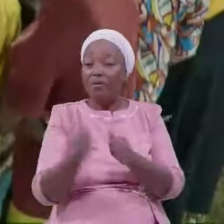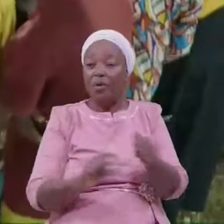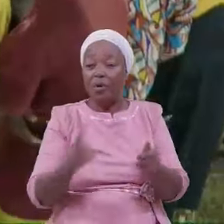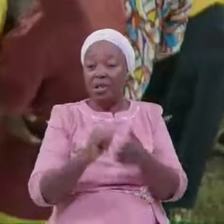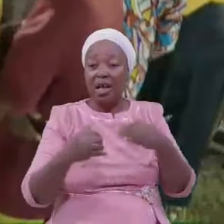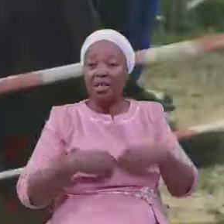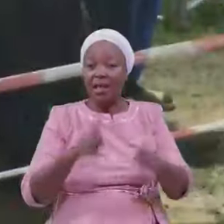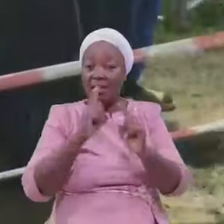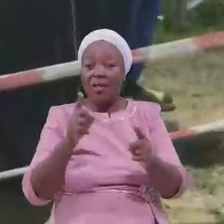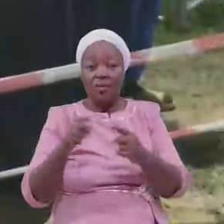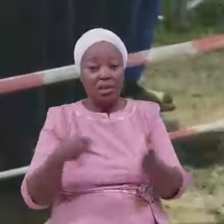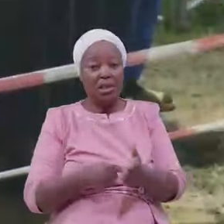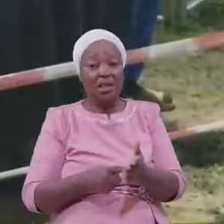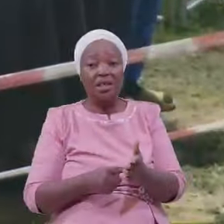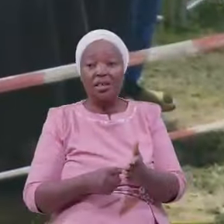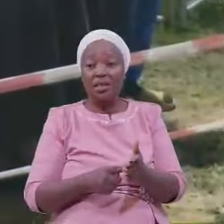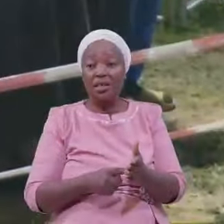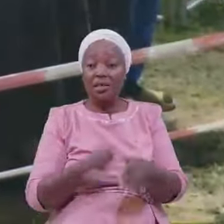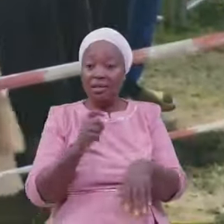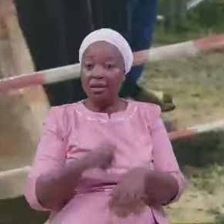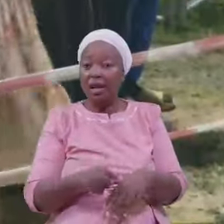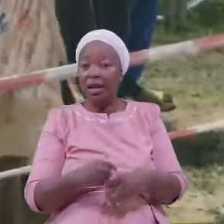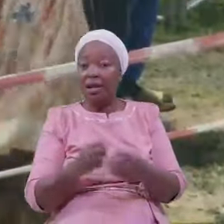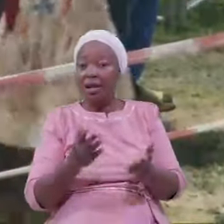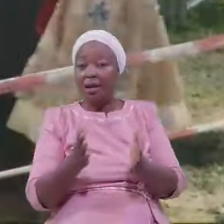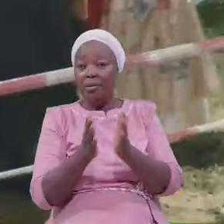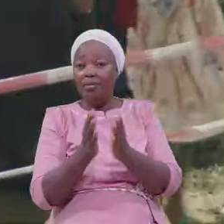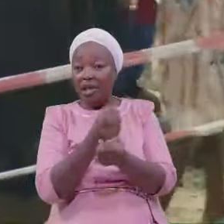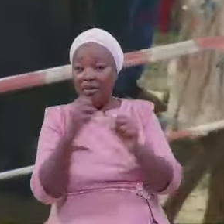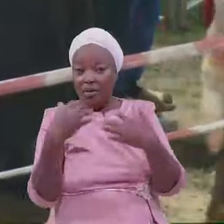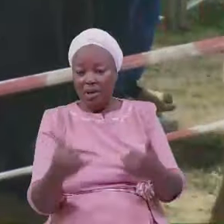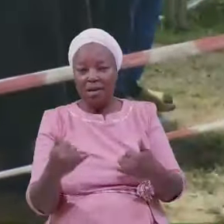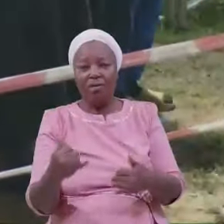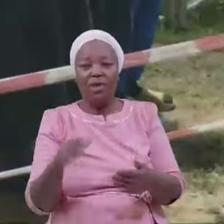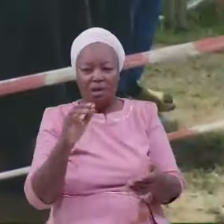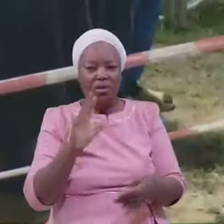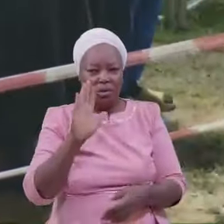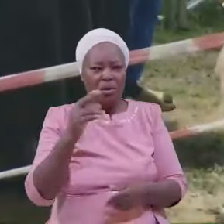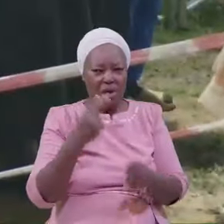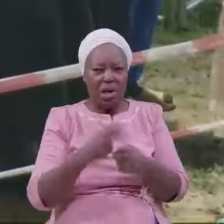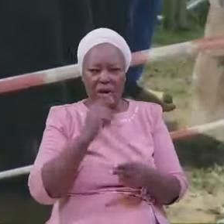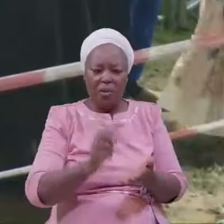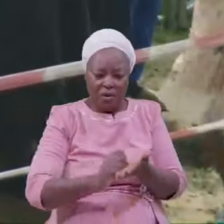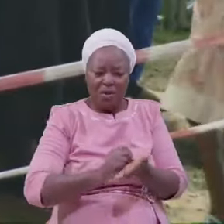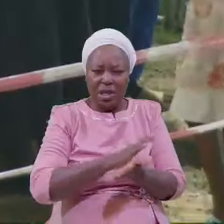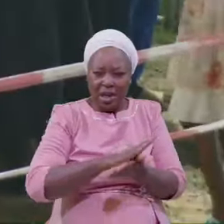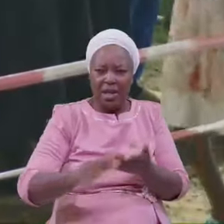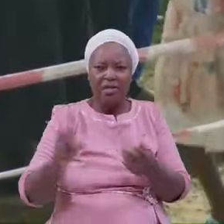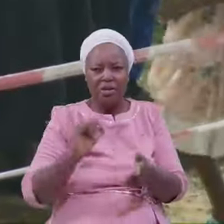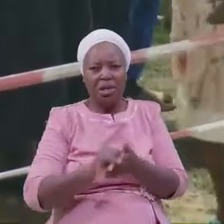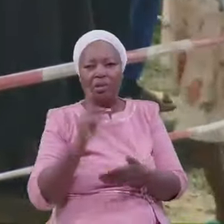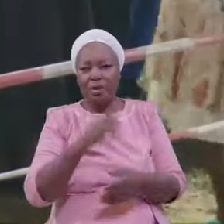written perfectly, properly, for clear follow-up. Please, let's do it diligently. This is